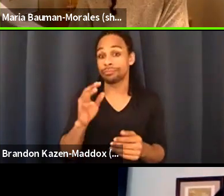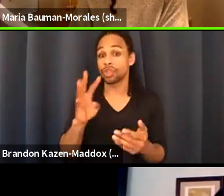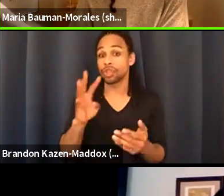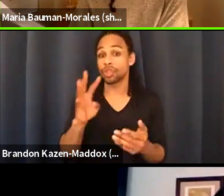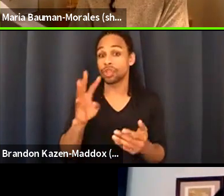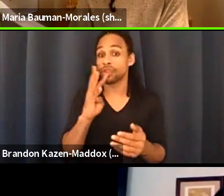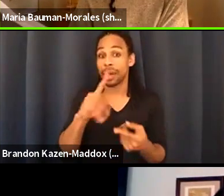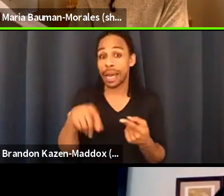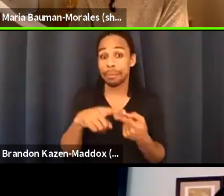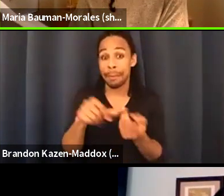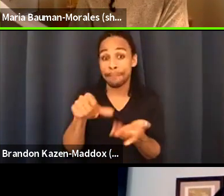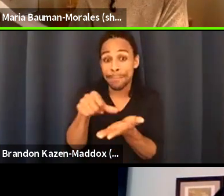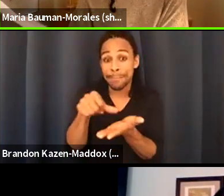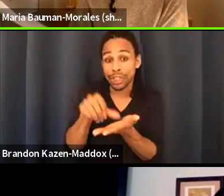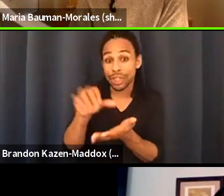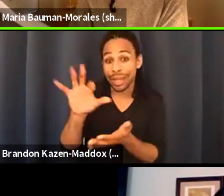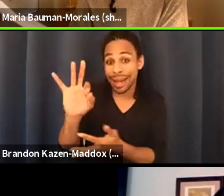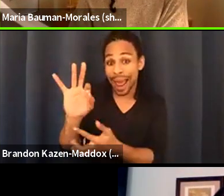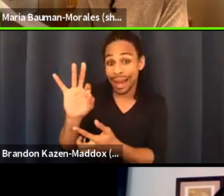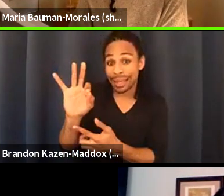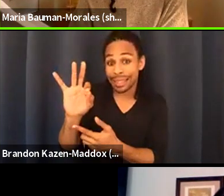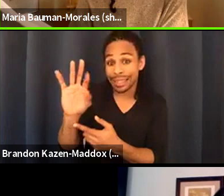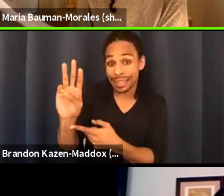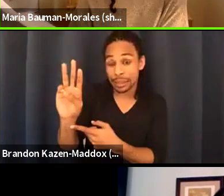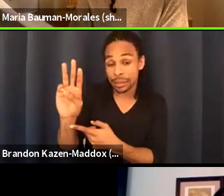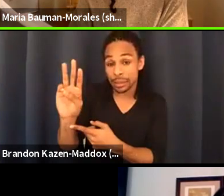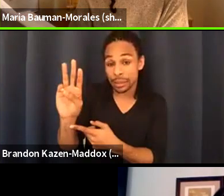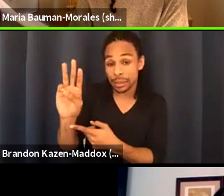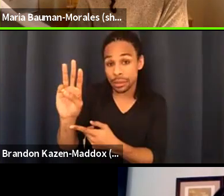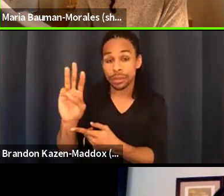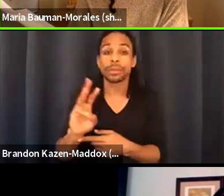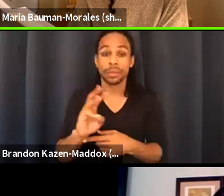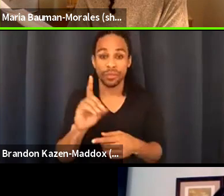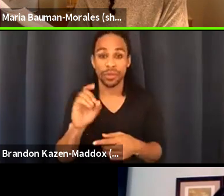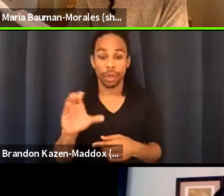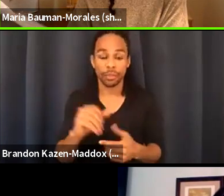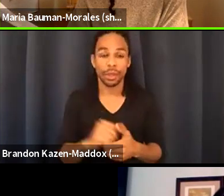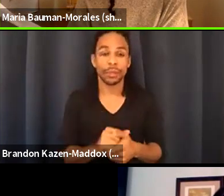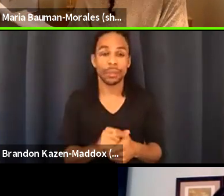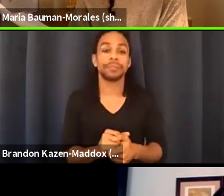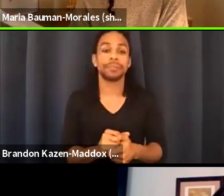in addition to reorienting funds to artists and honoring commitments,